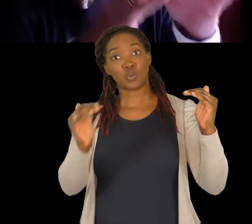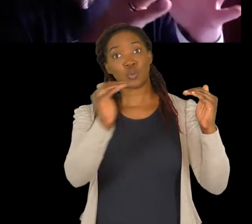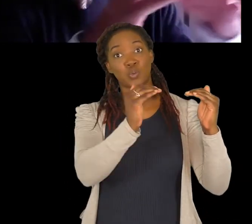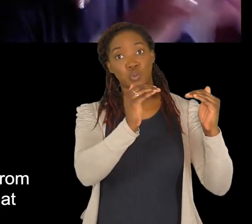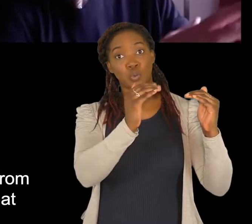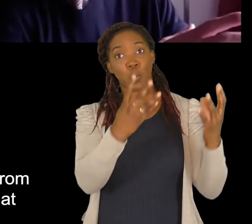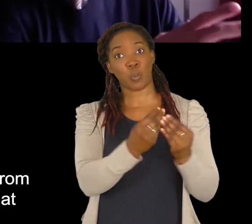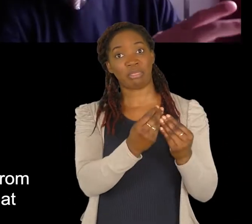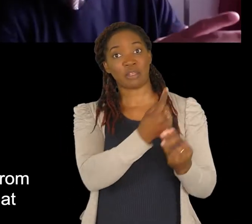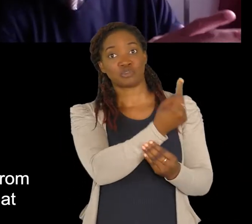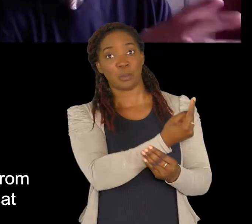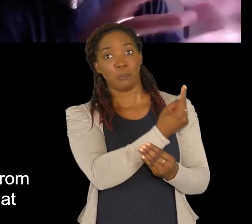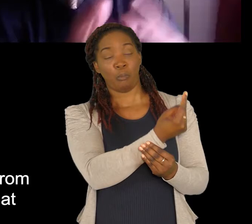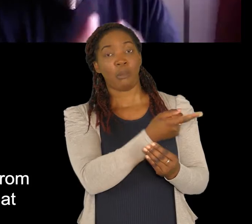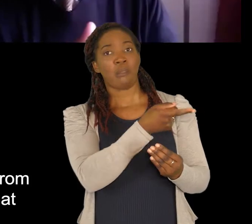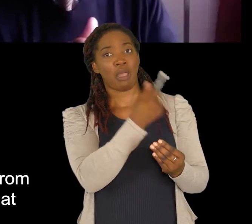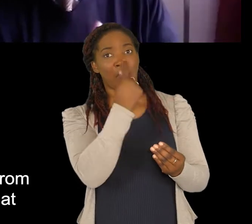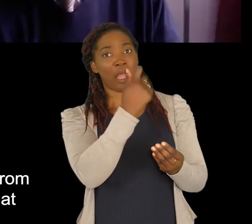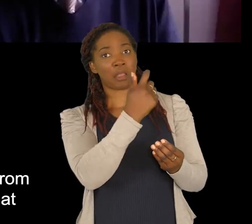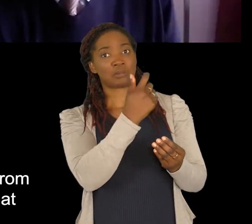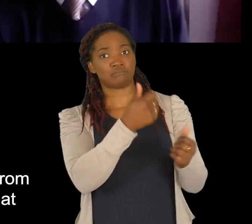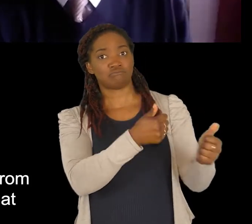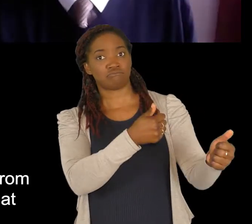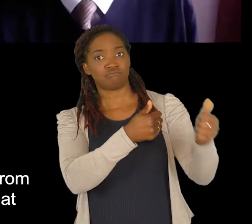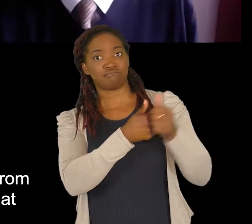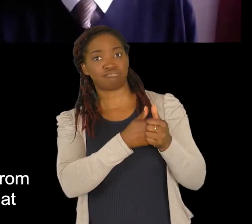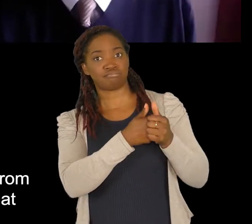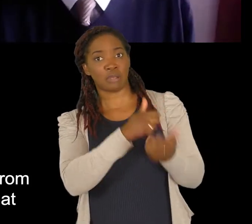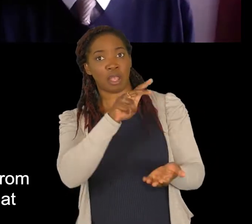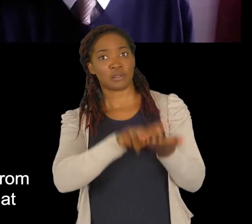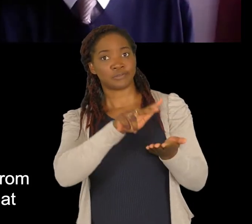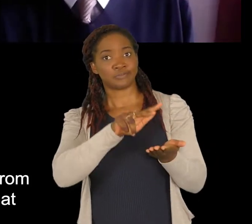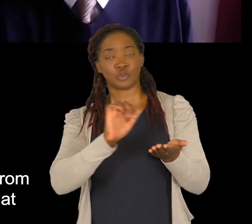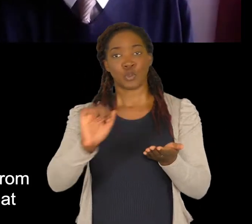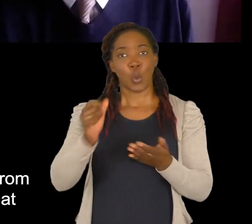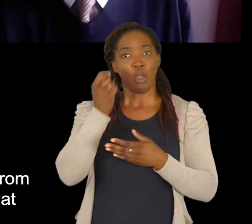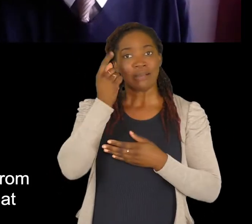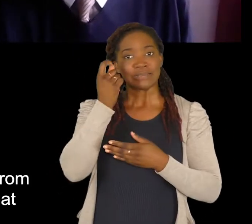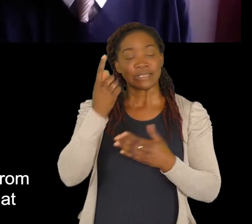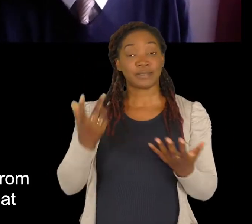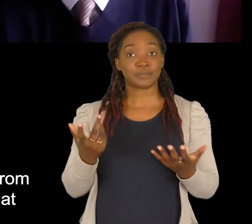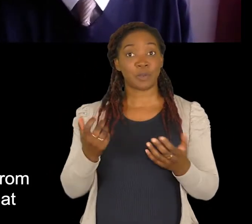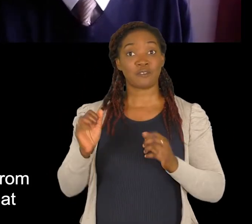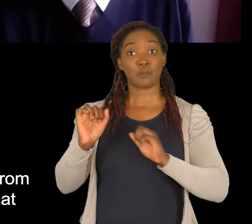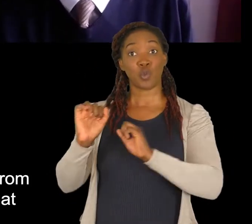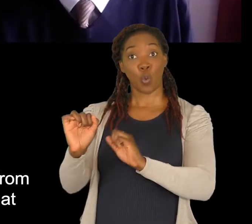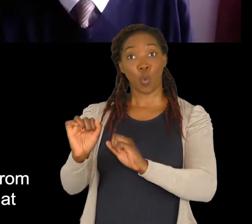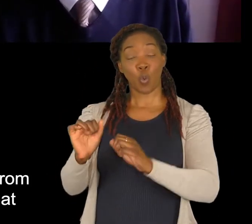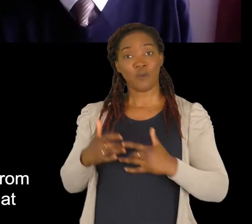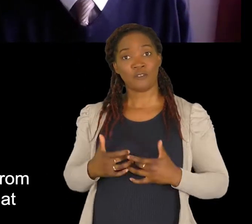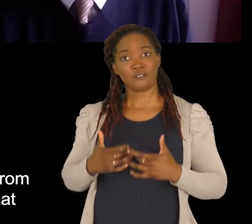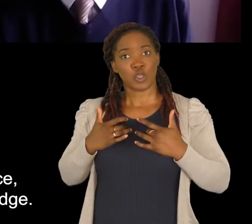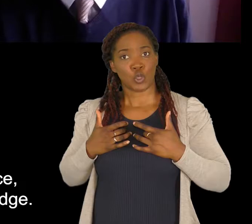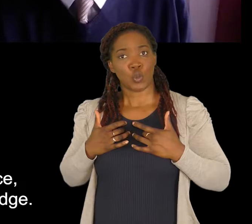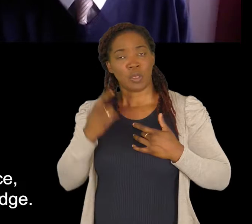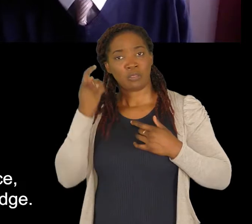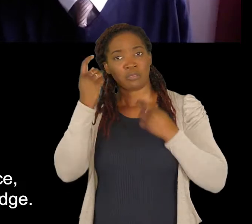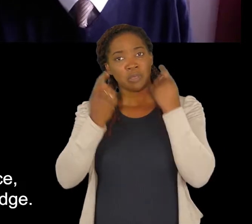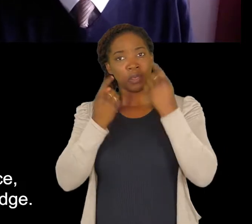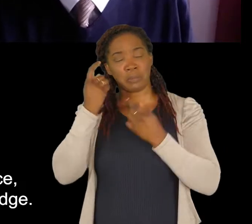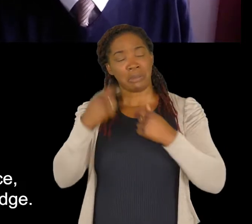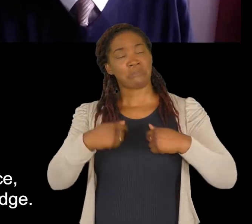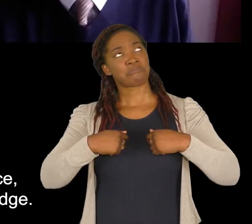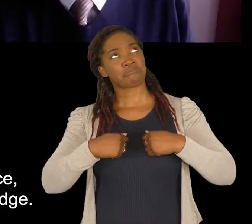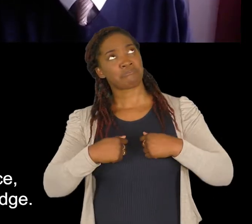to somebody that could endorse your idea, but from your own self point of view, think about what it is